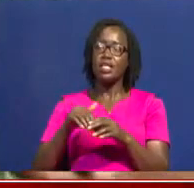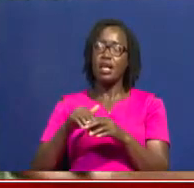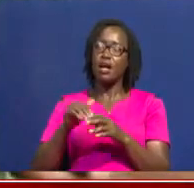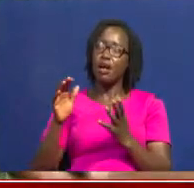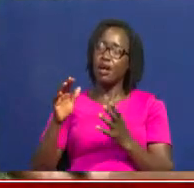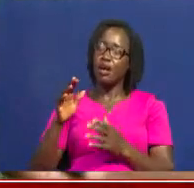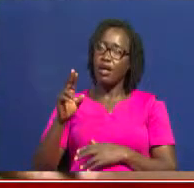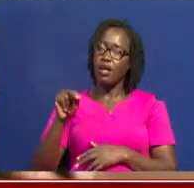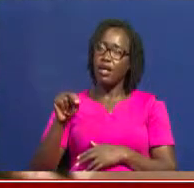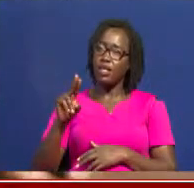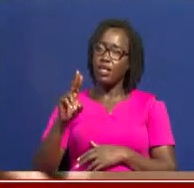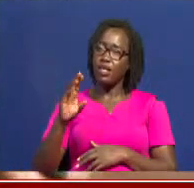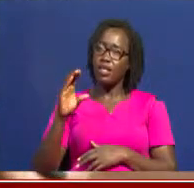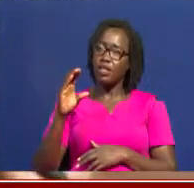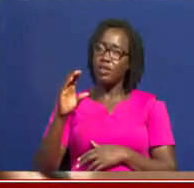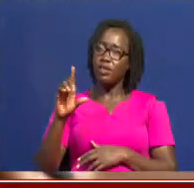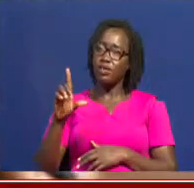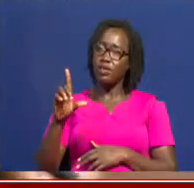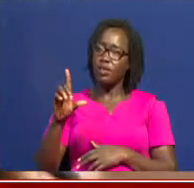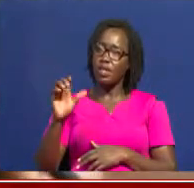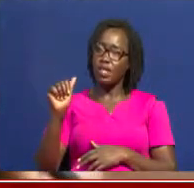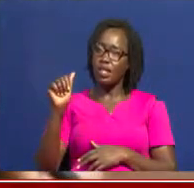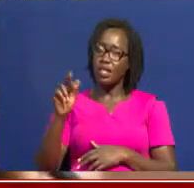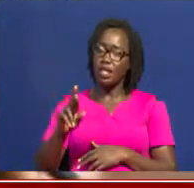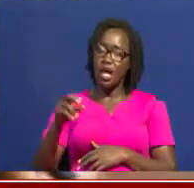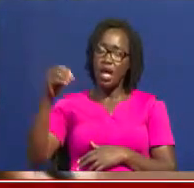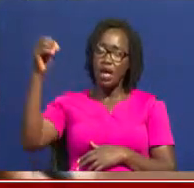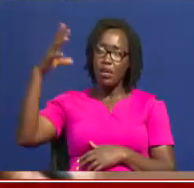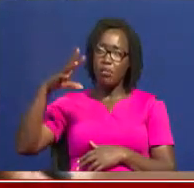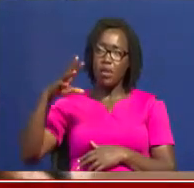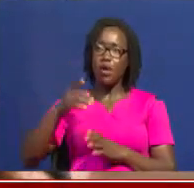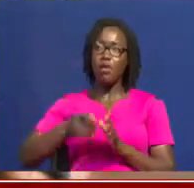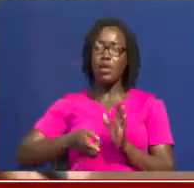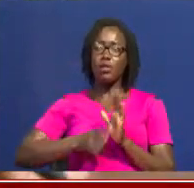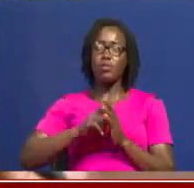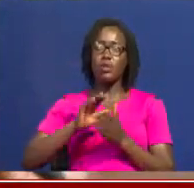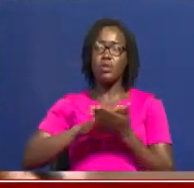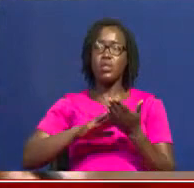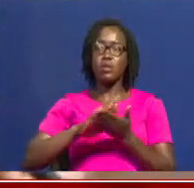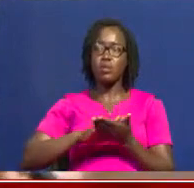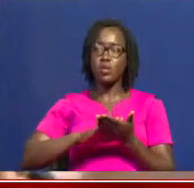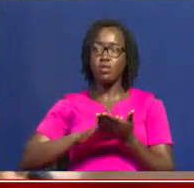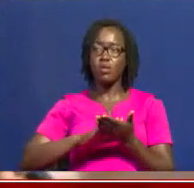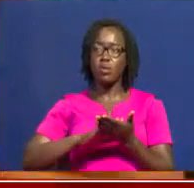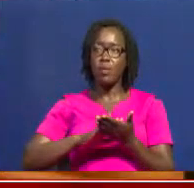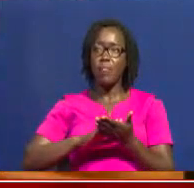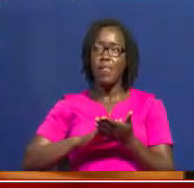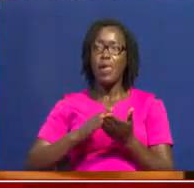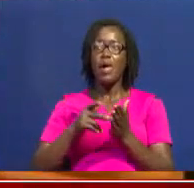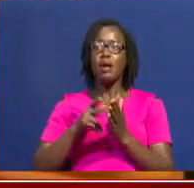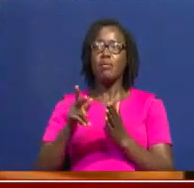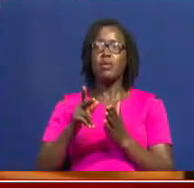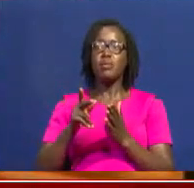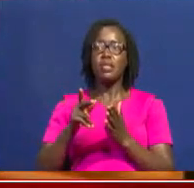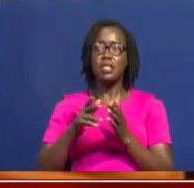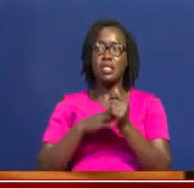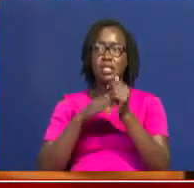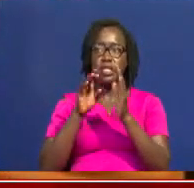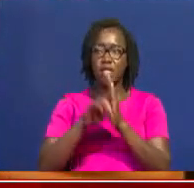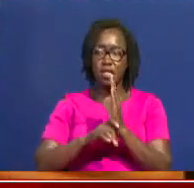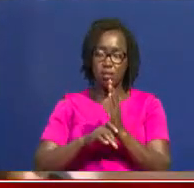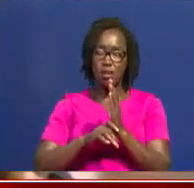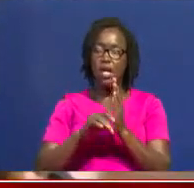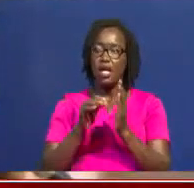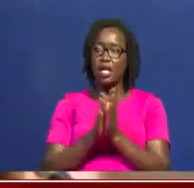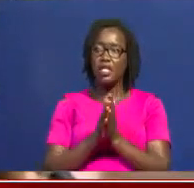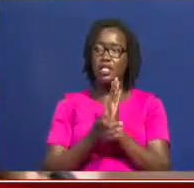plant, it is an international requirement to establish what we call a nuclear liability regime. And these are required